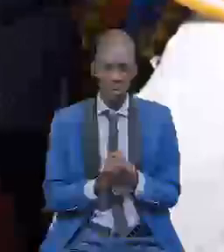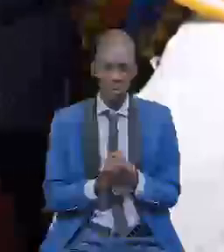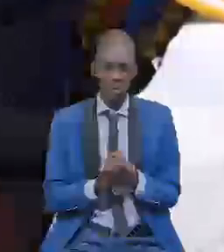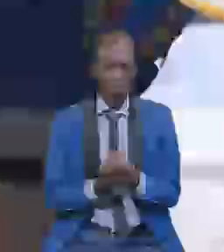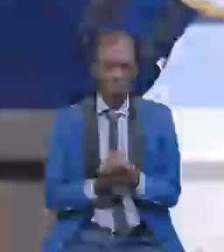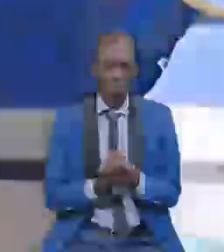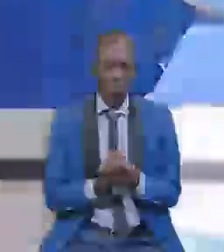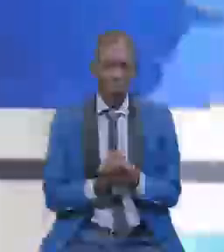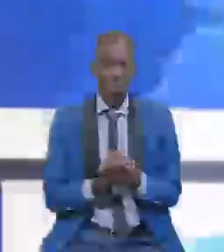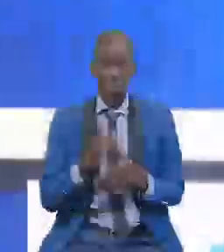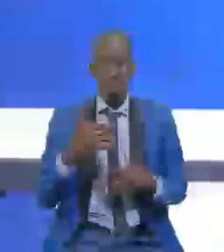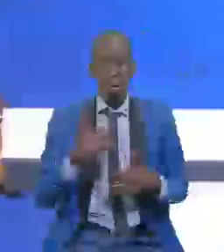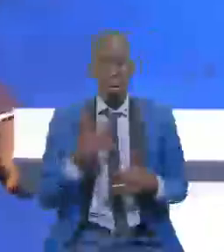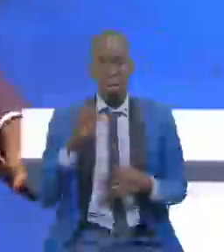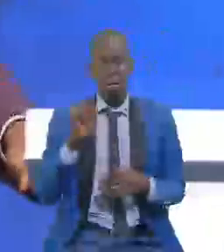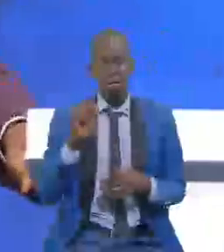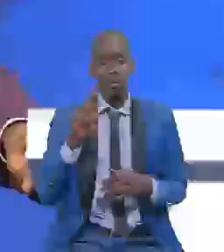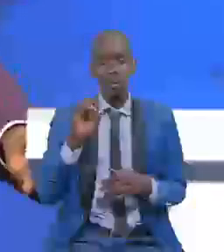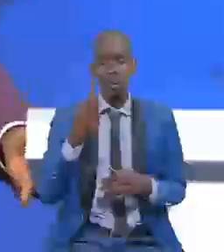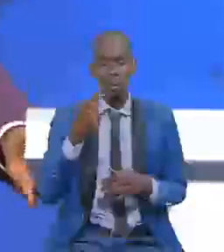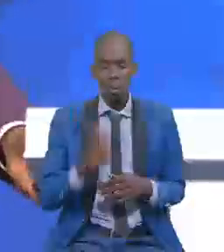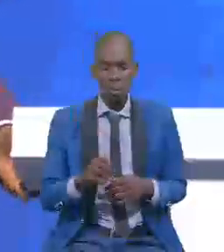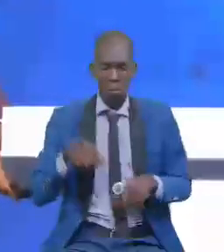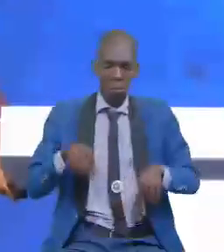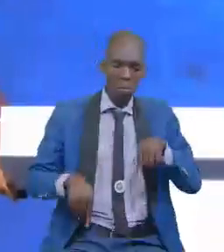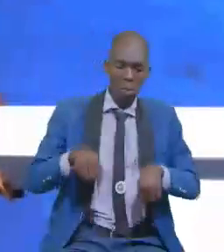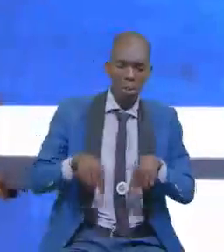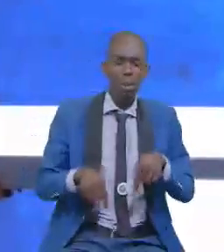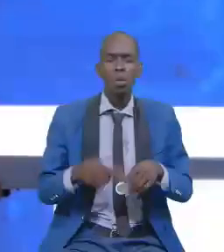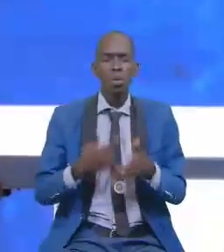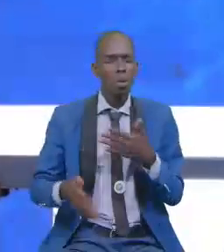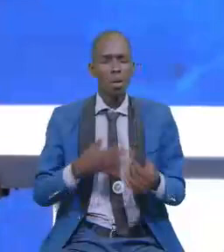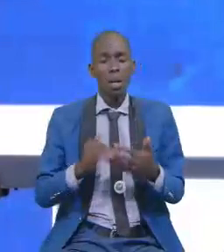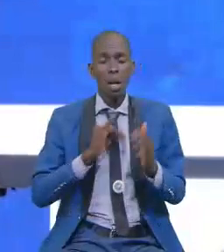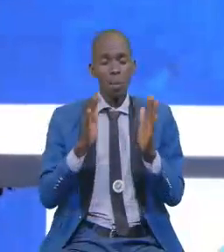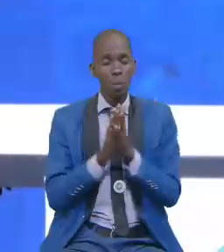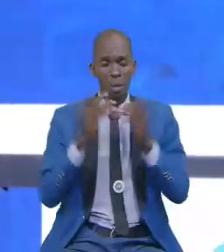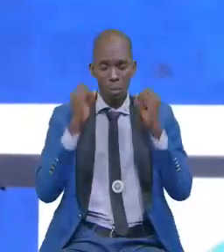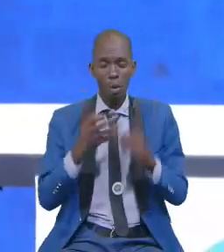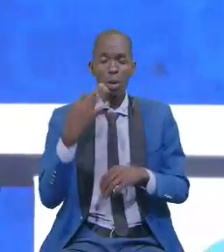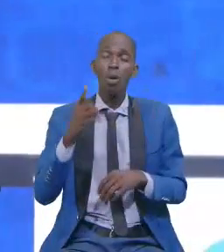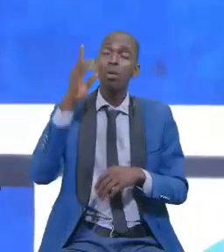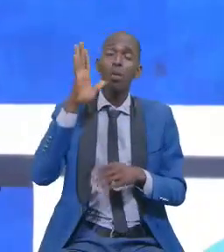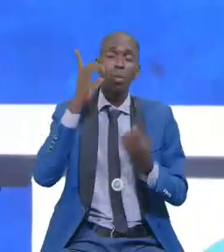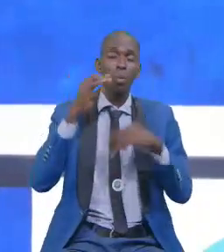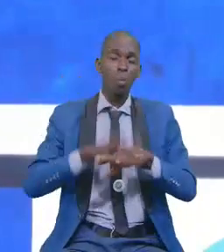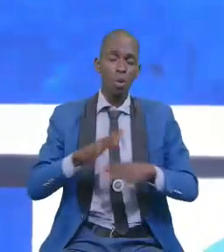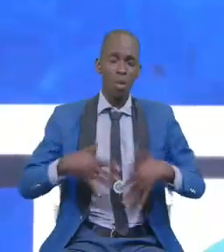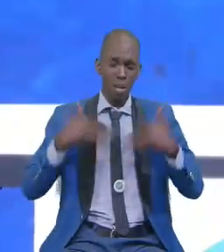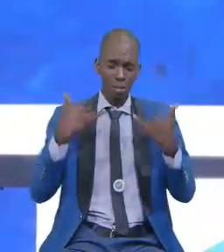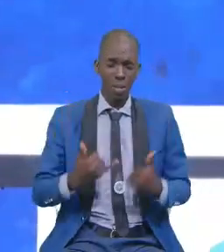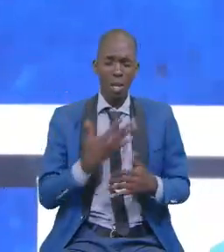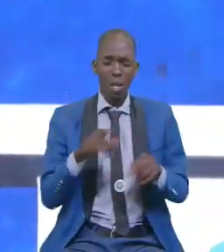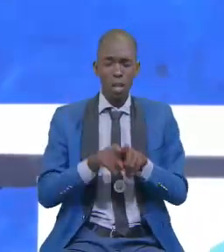You have stroke, you have paralysis or whatever, I pray the power of God will come upon you now as you accept